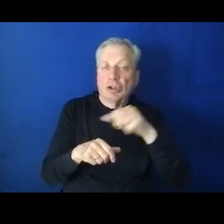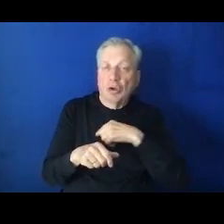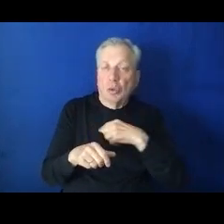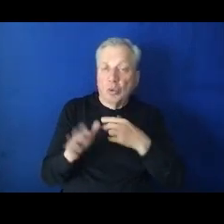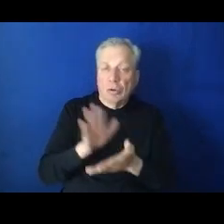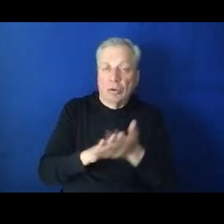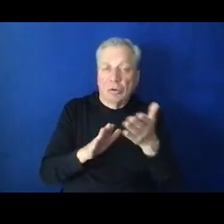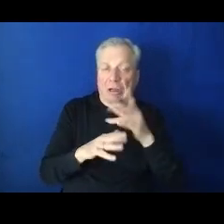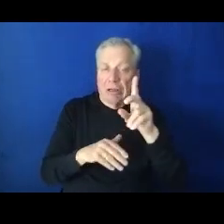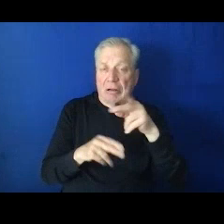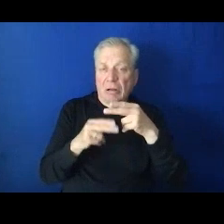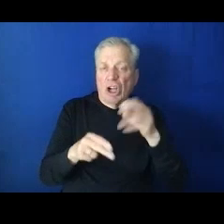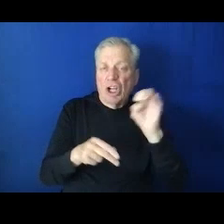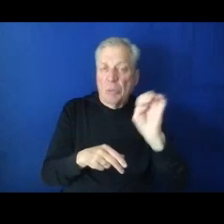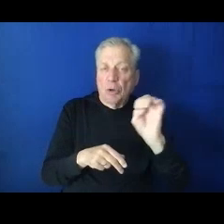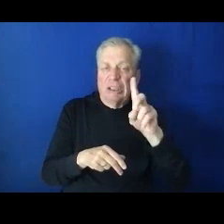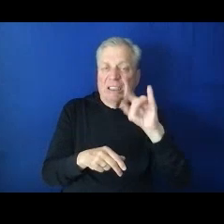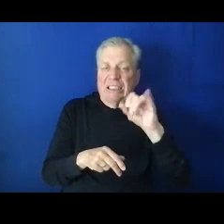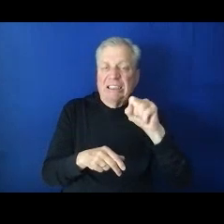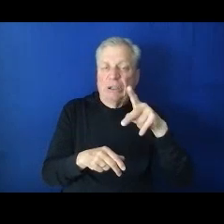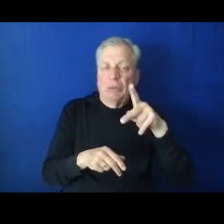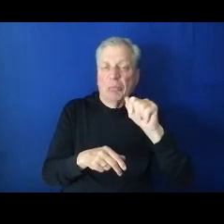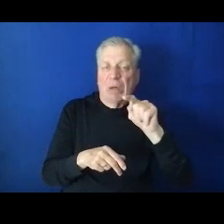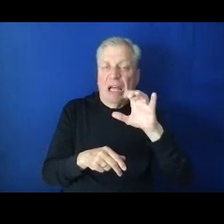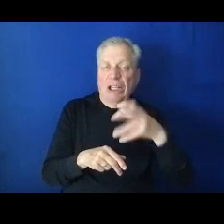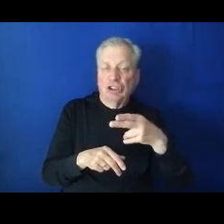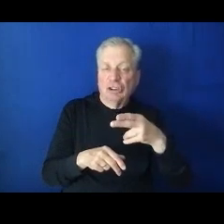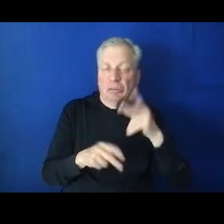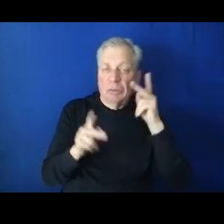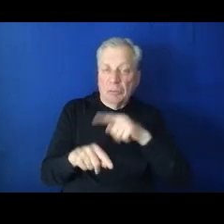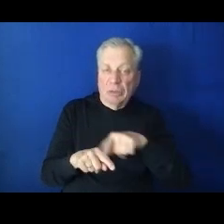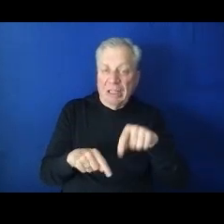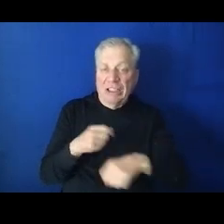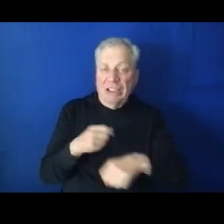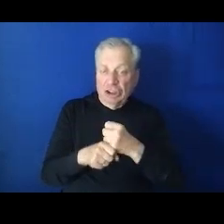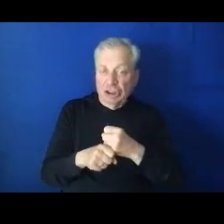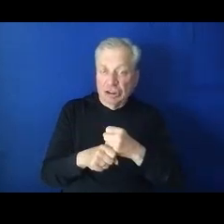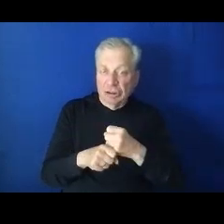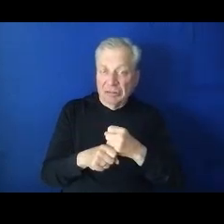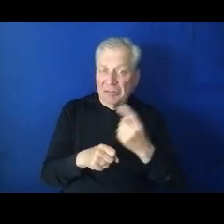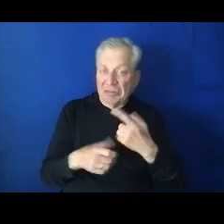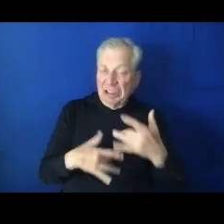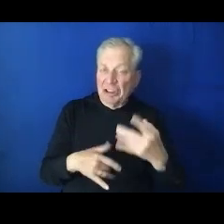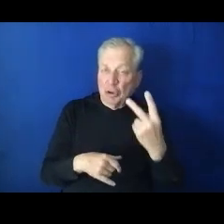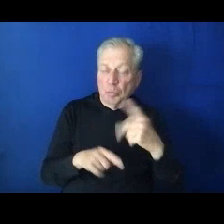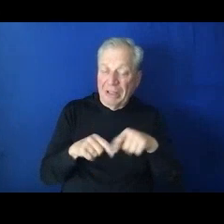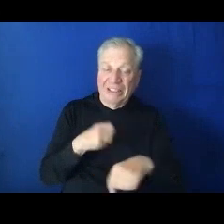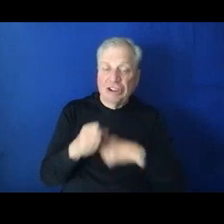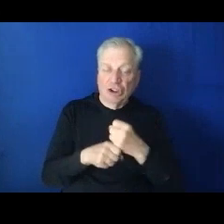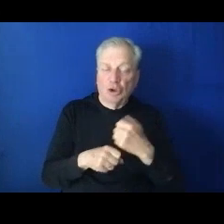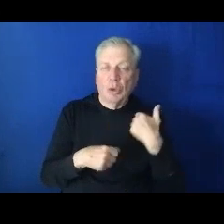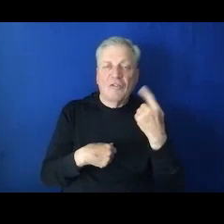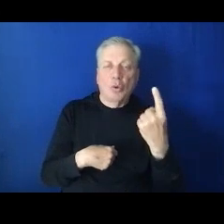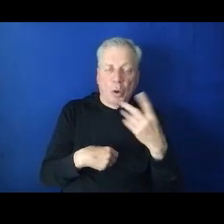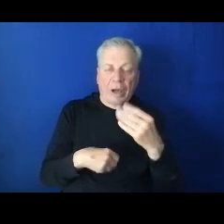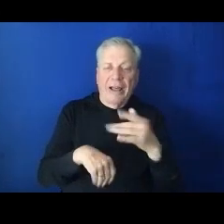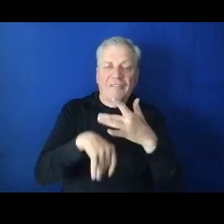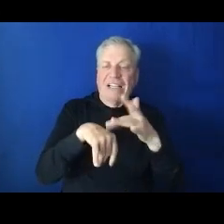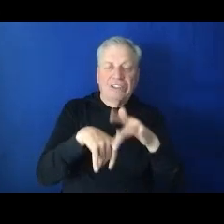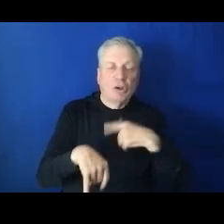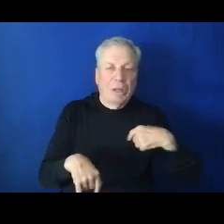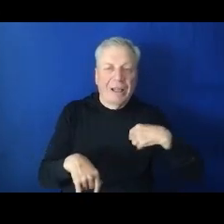dispatch center, which is usually 2 people. This year, so far, it's only going to be 1, unfortunately, because we have a vacancy we haven't been able to